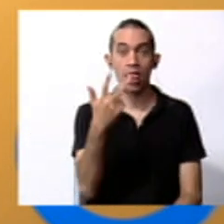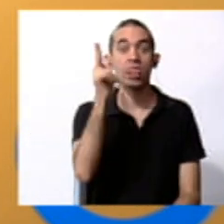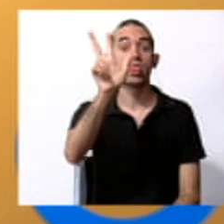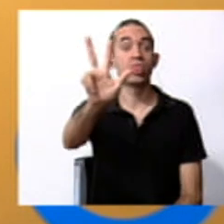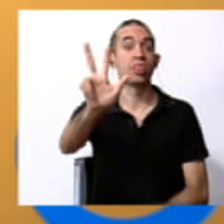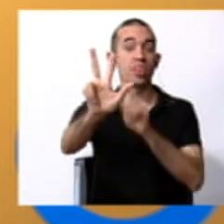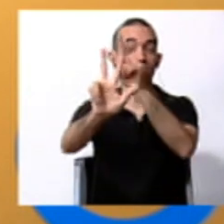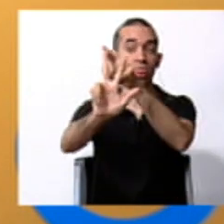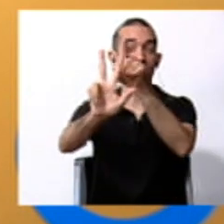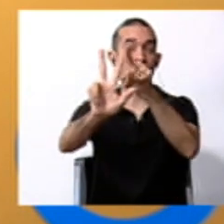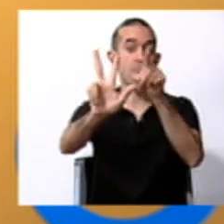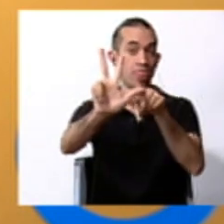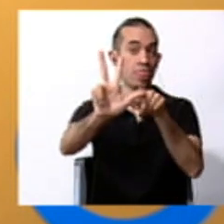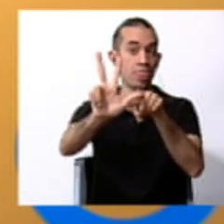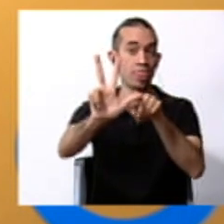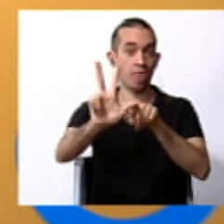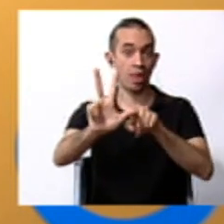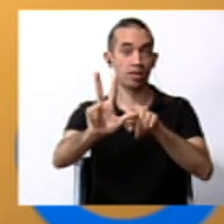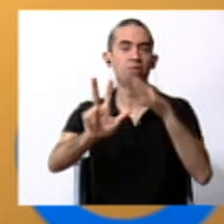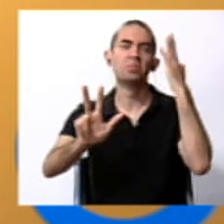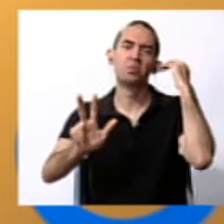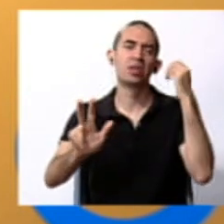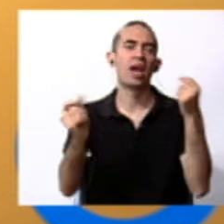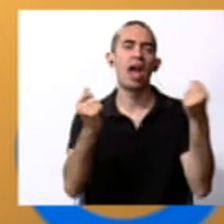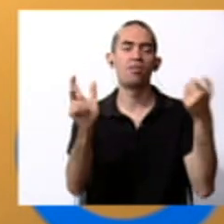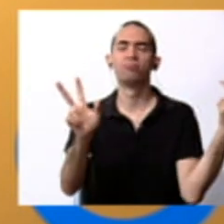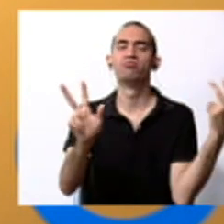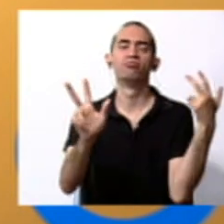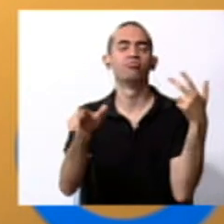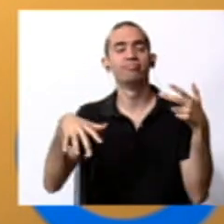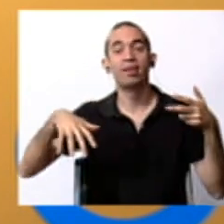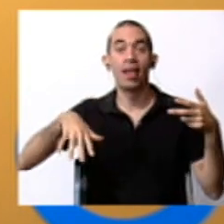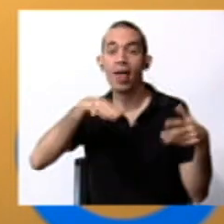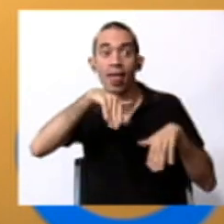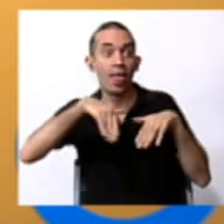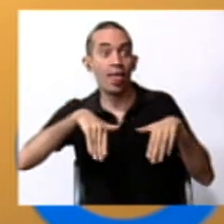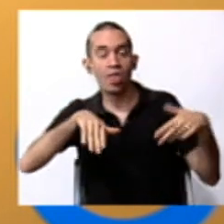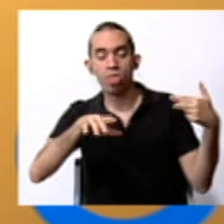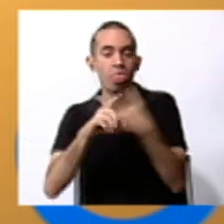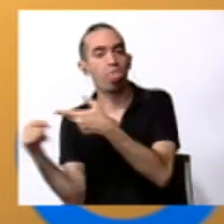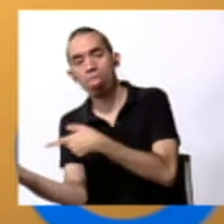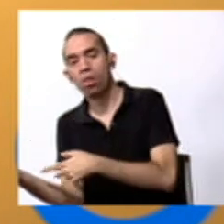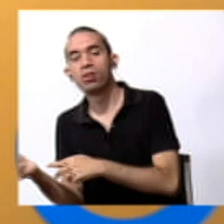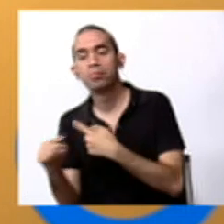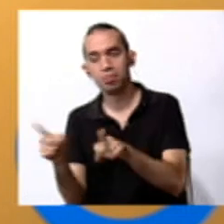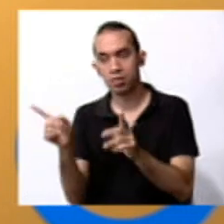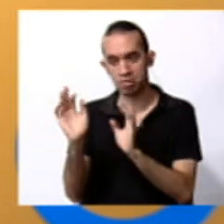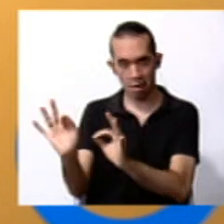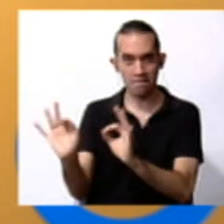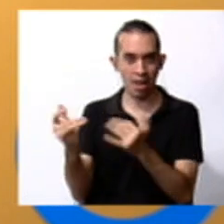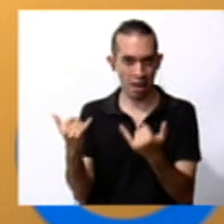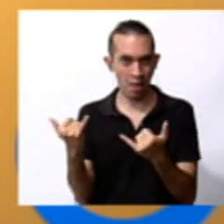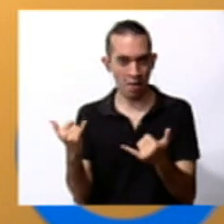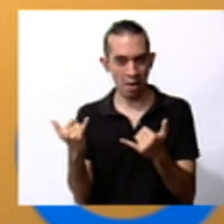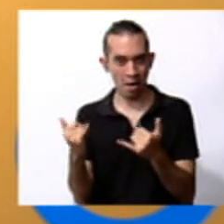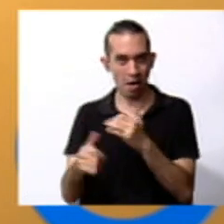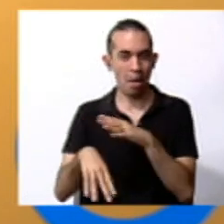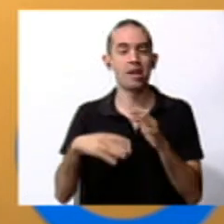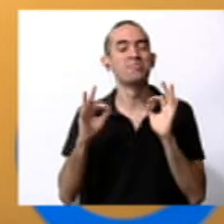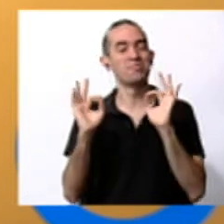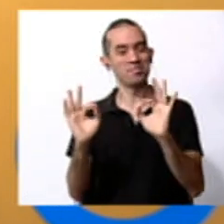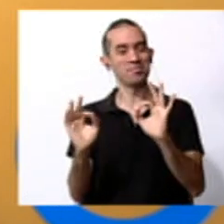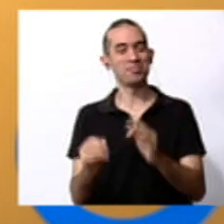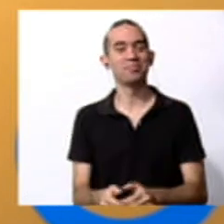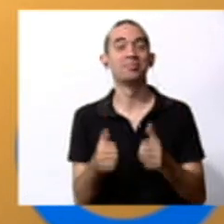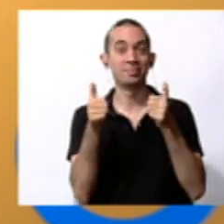legs because it was hit by a car. But she is very good right now. Thank you so